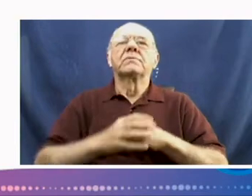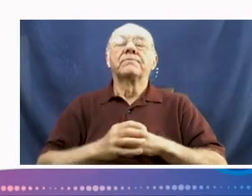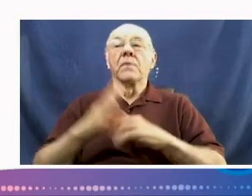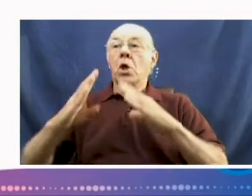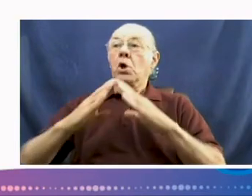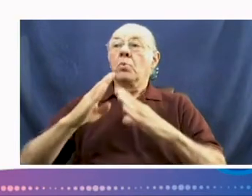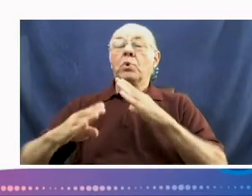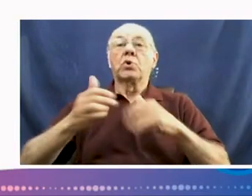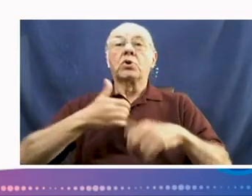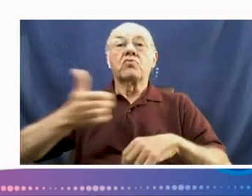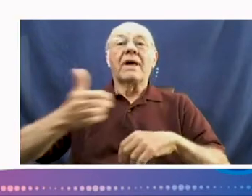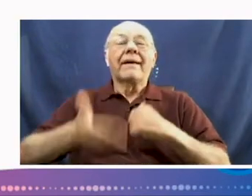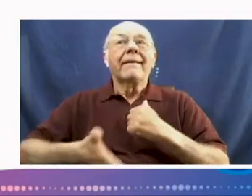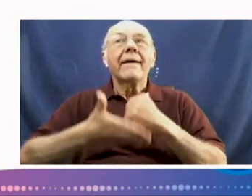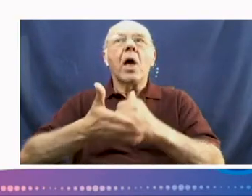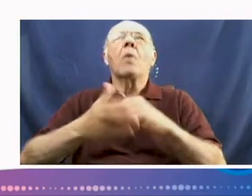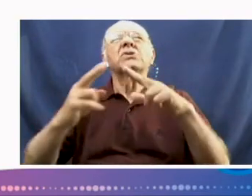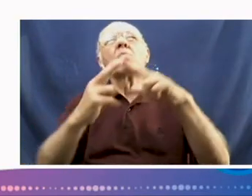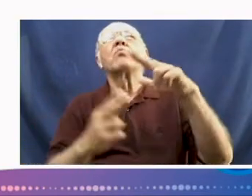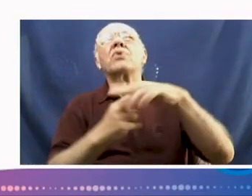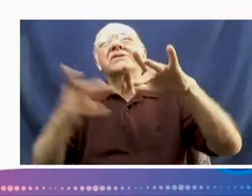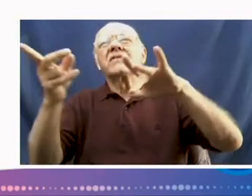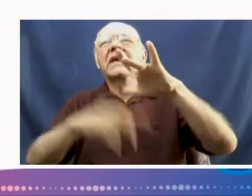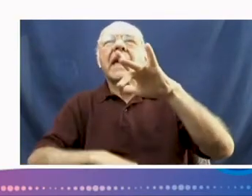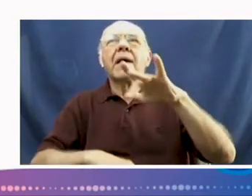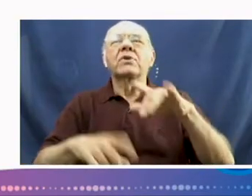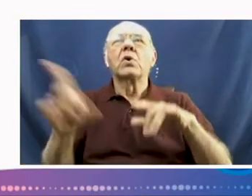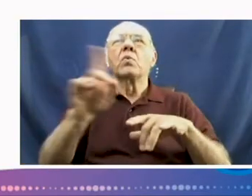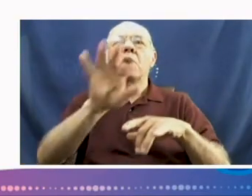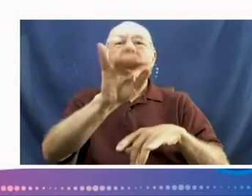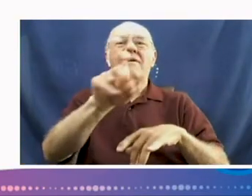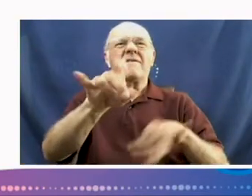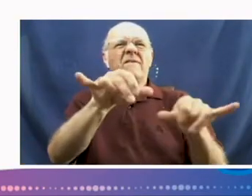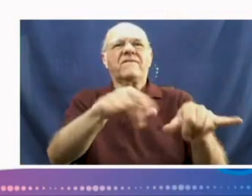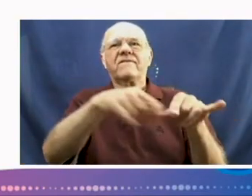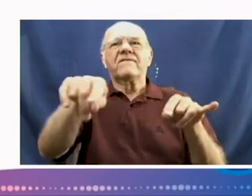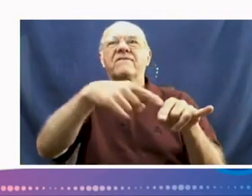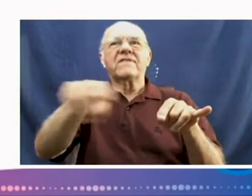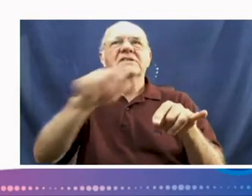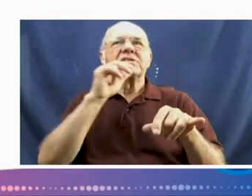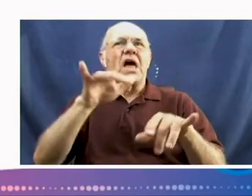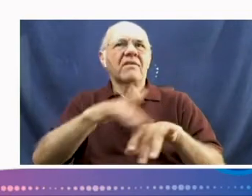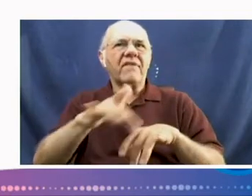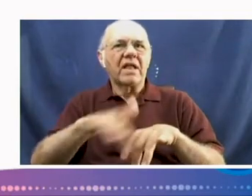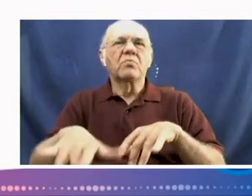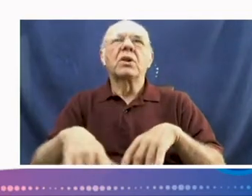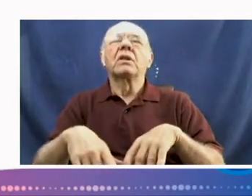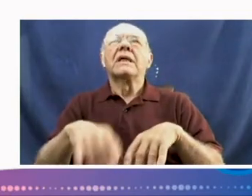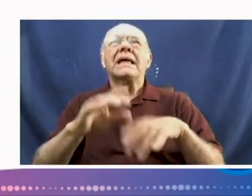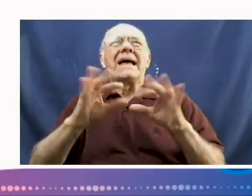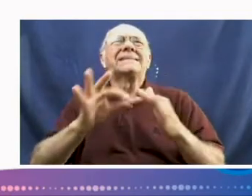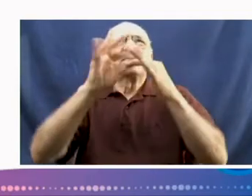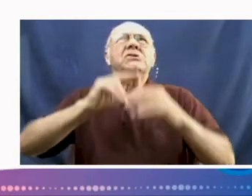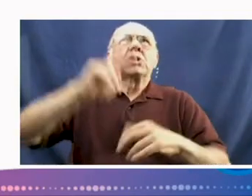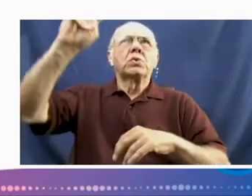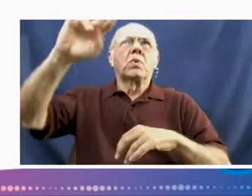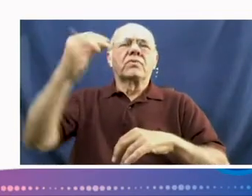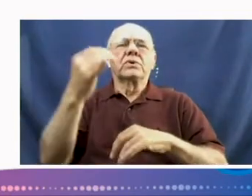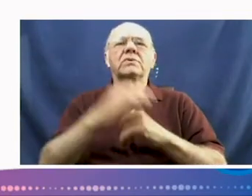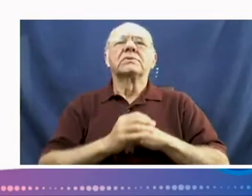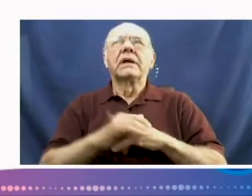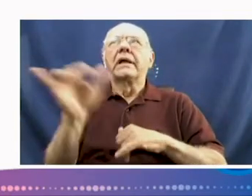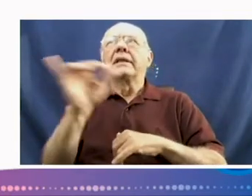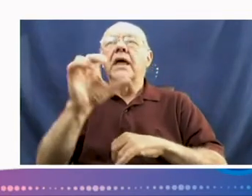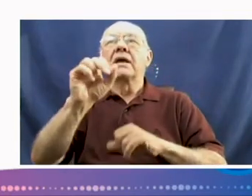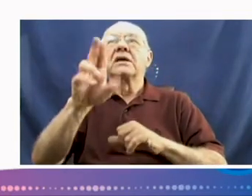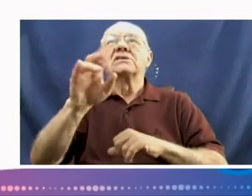helps bridge the gap where fixed route services are not available, especially in the northern areas of New Jersey, such as Sussex,